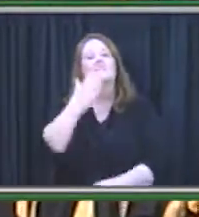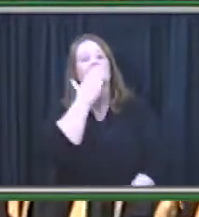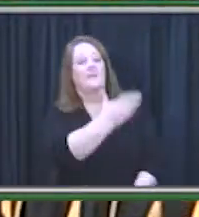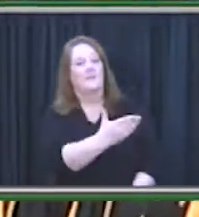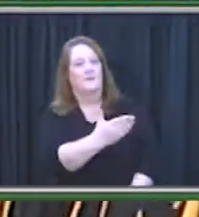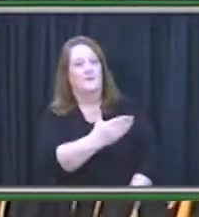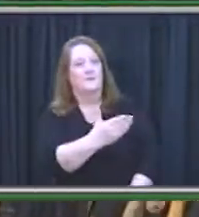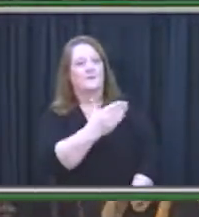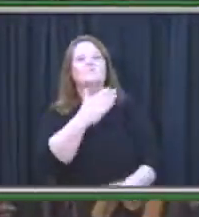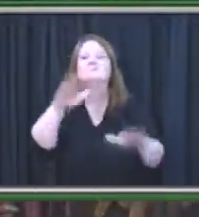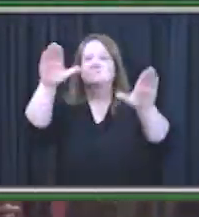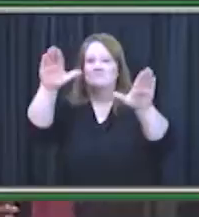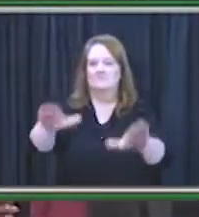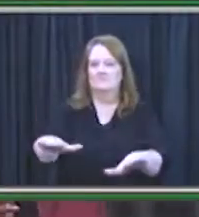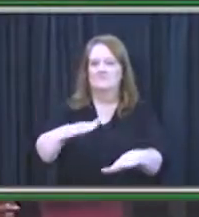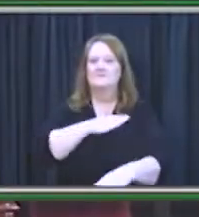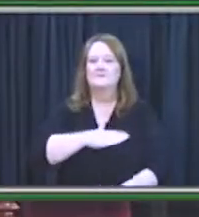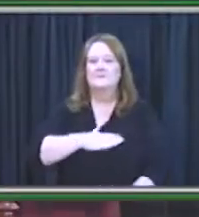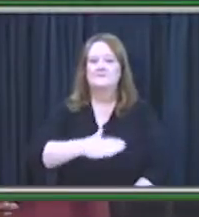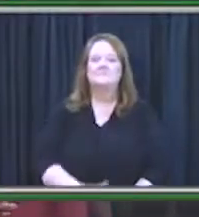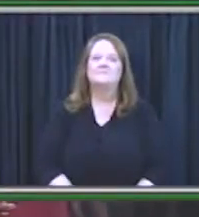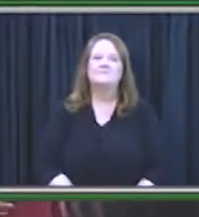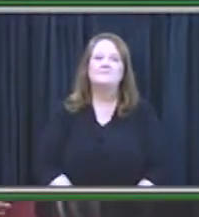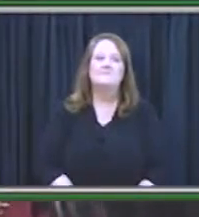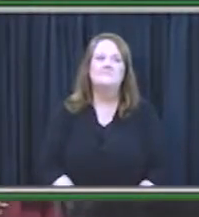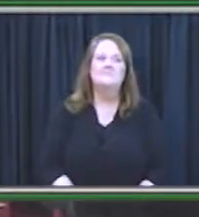you. Thank you. You may be seated, please. Thank you.